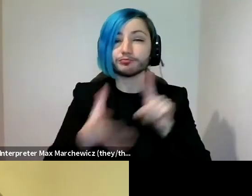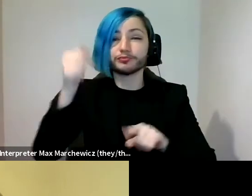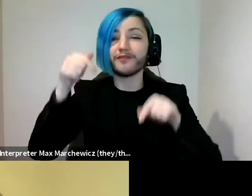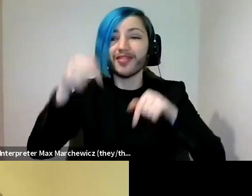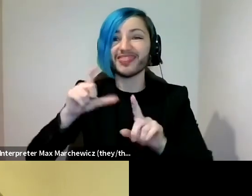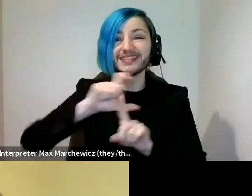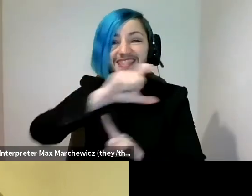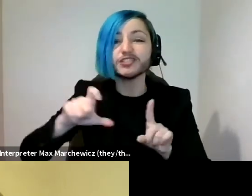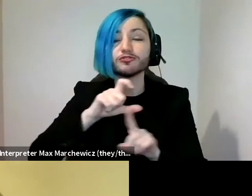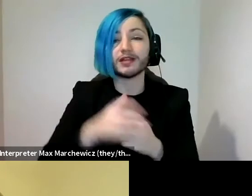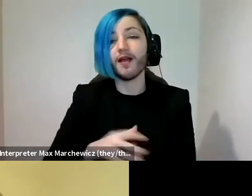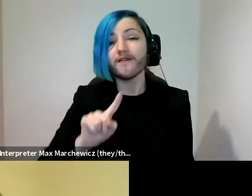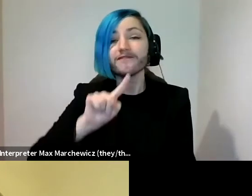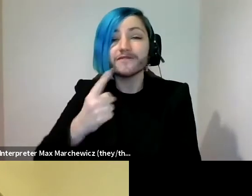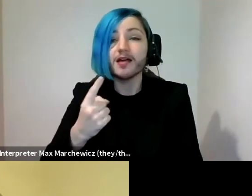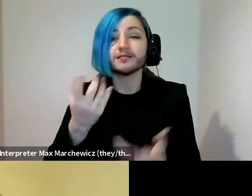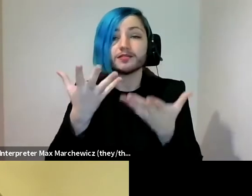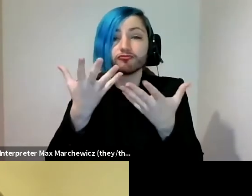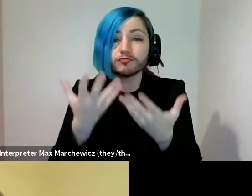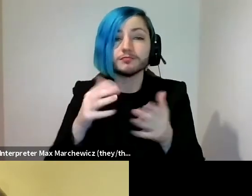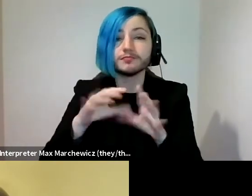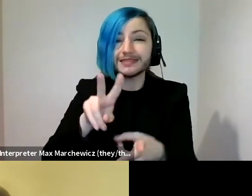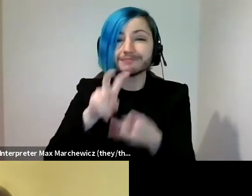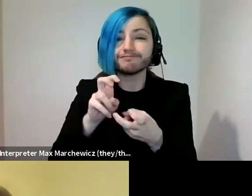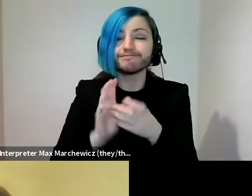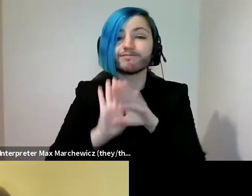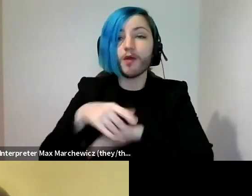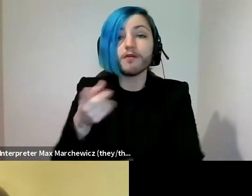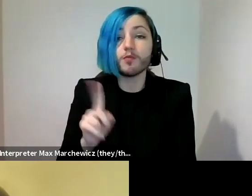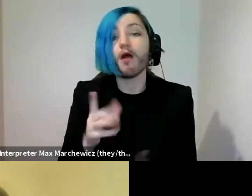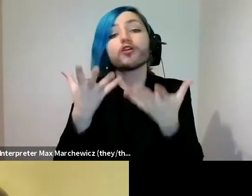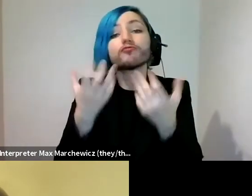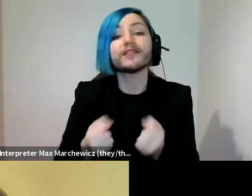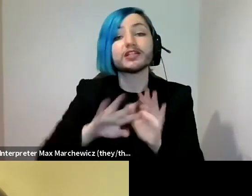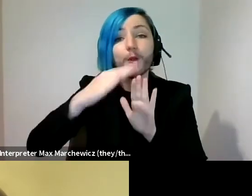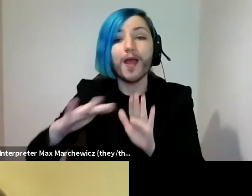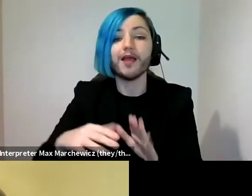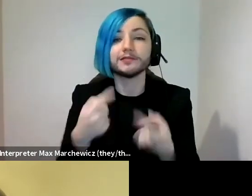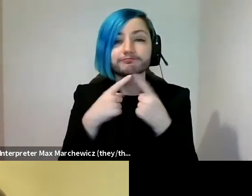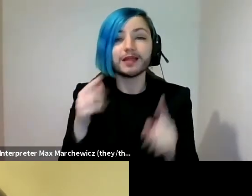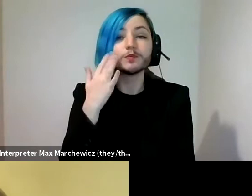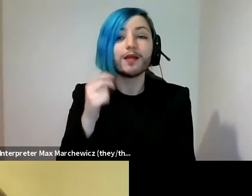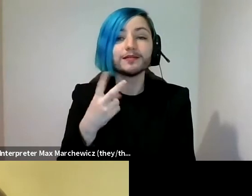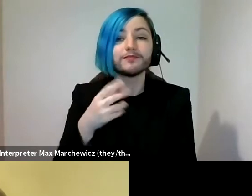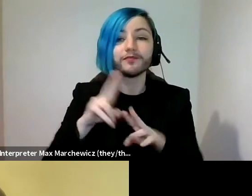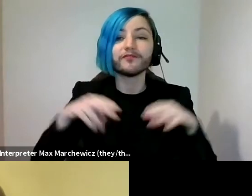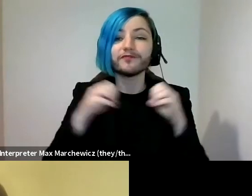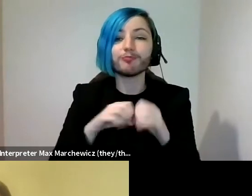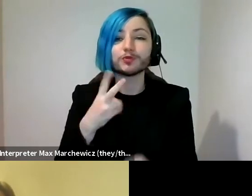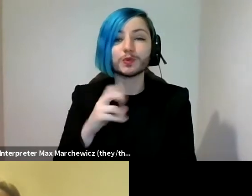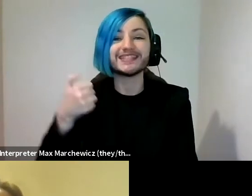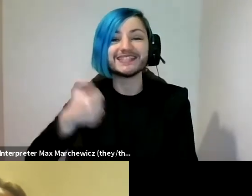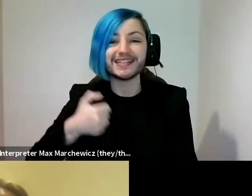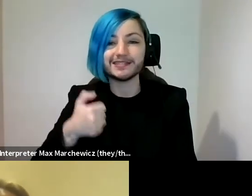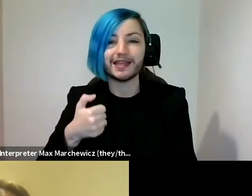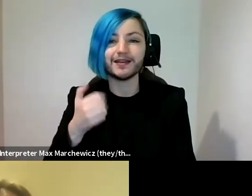the first gravitational detection of gravitational waves, announced in February 2016. So I'm